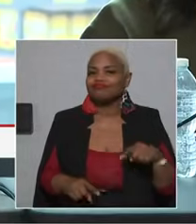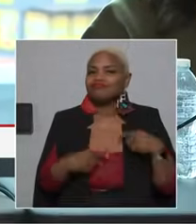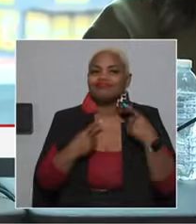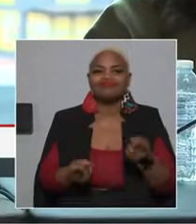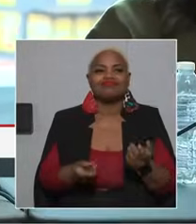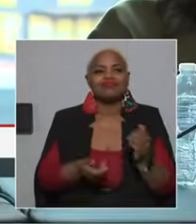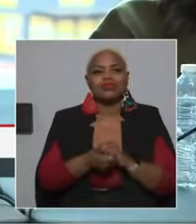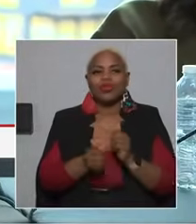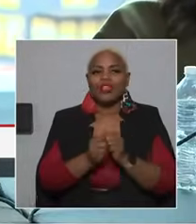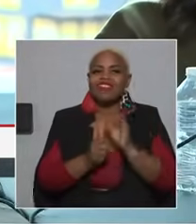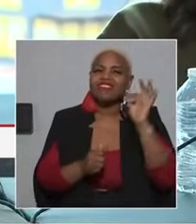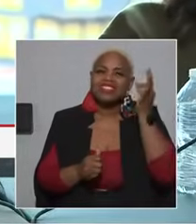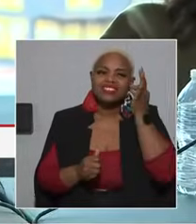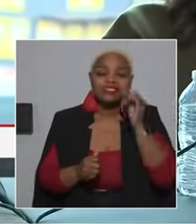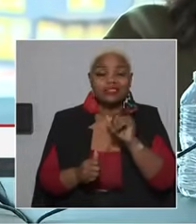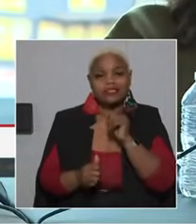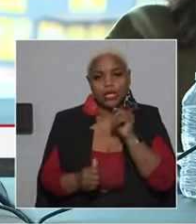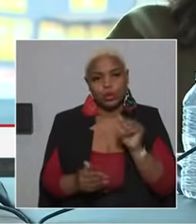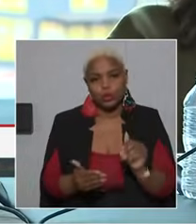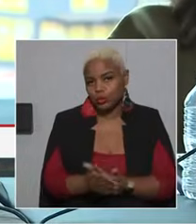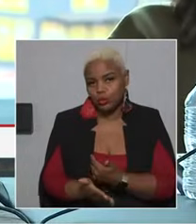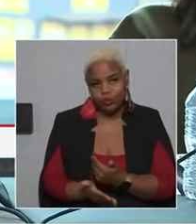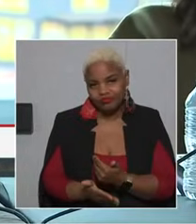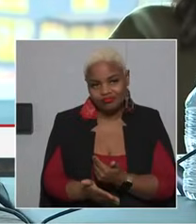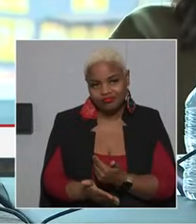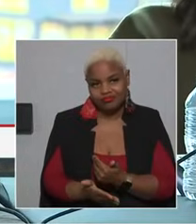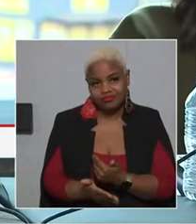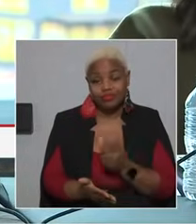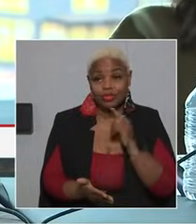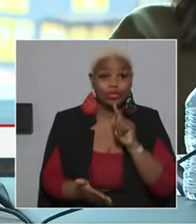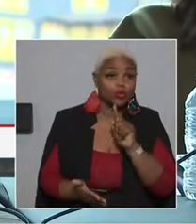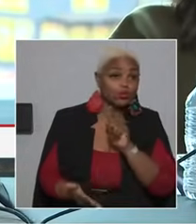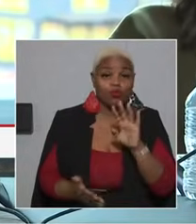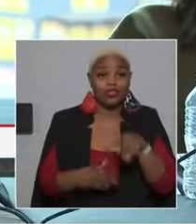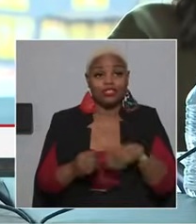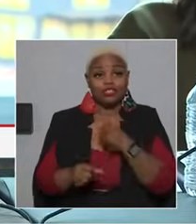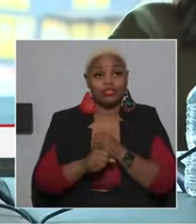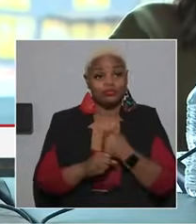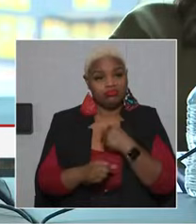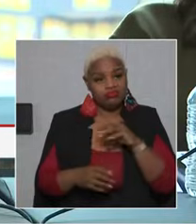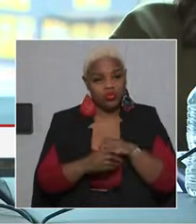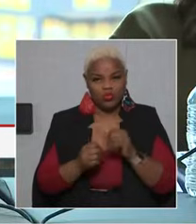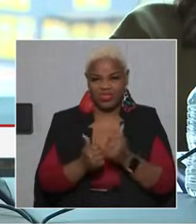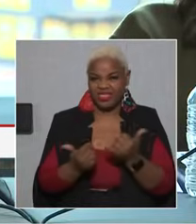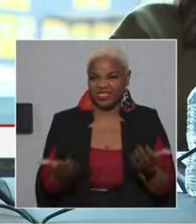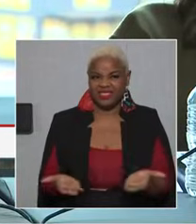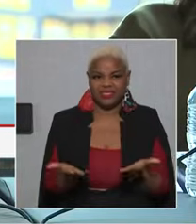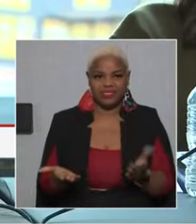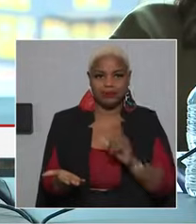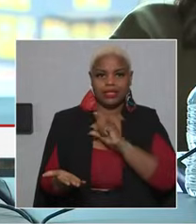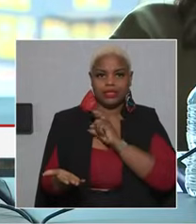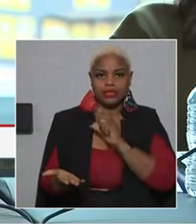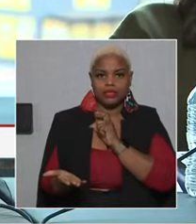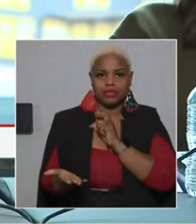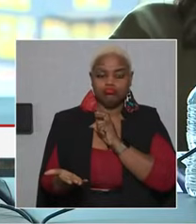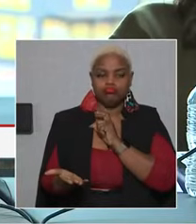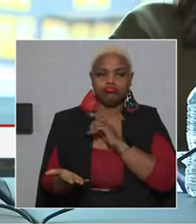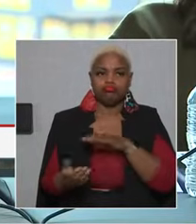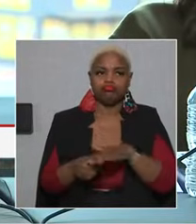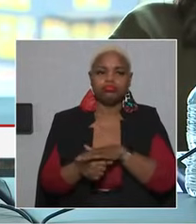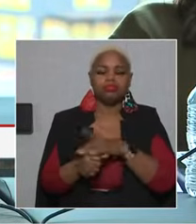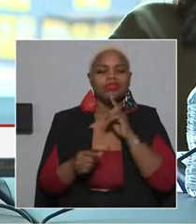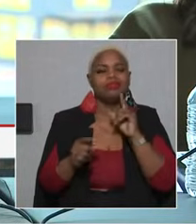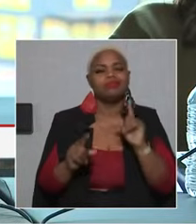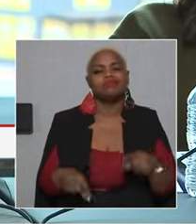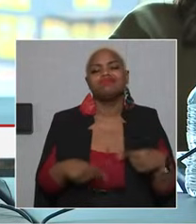from the federal government. It's 24 years. And so those relationships that we've had pre the surge have